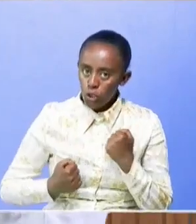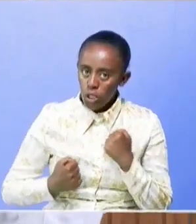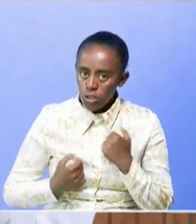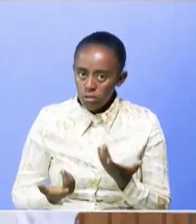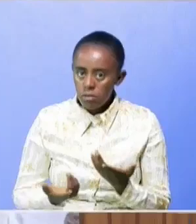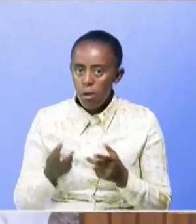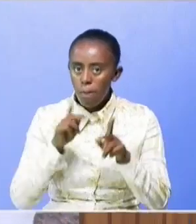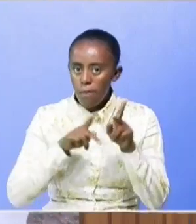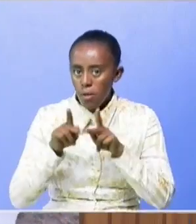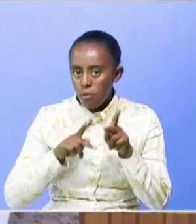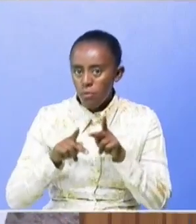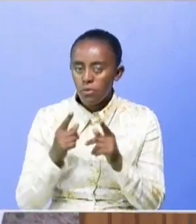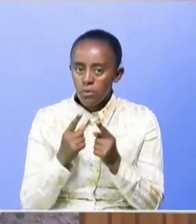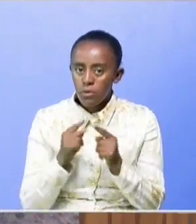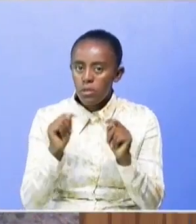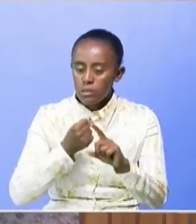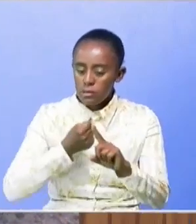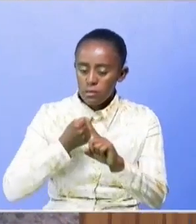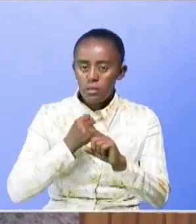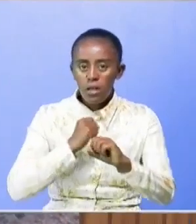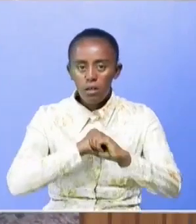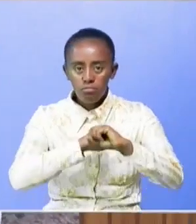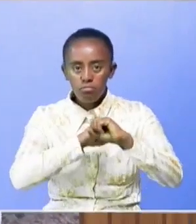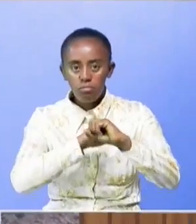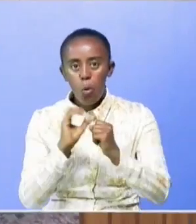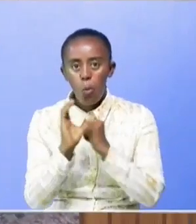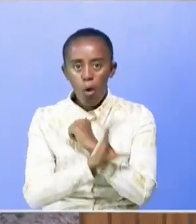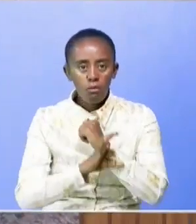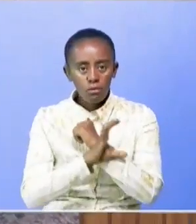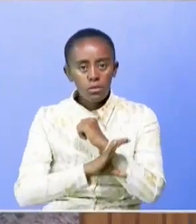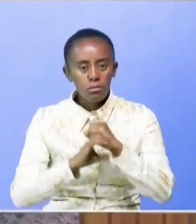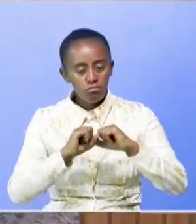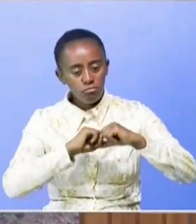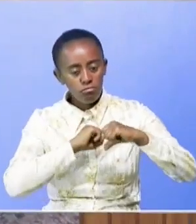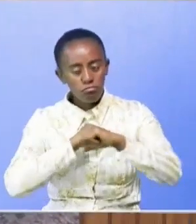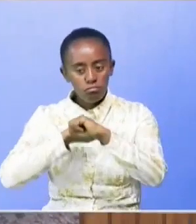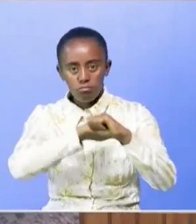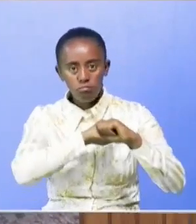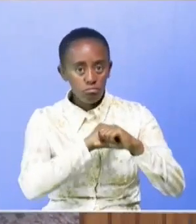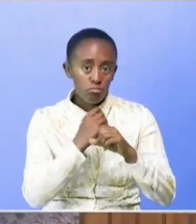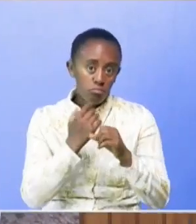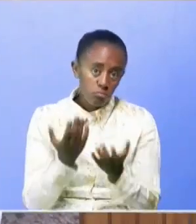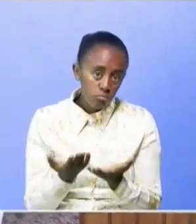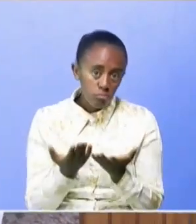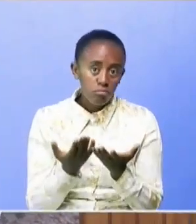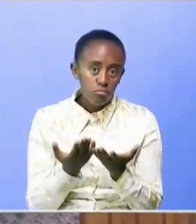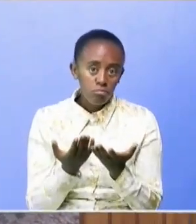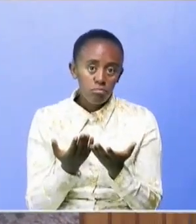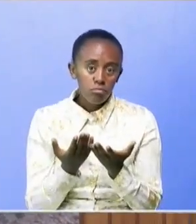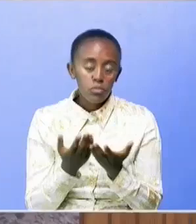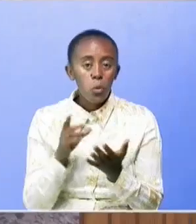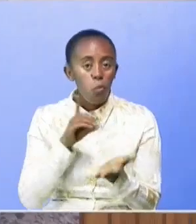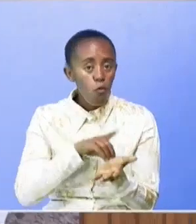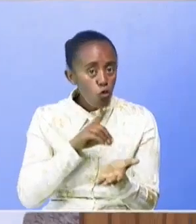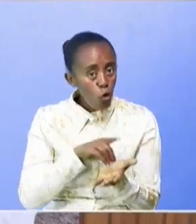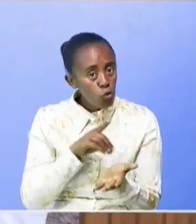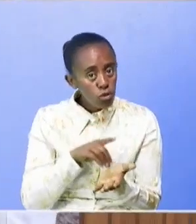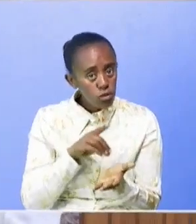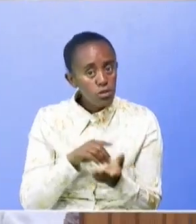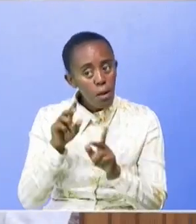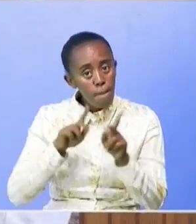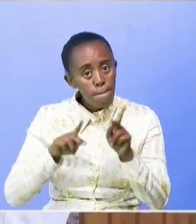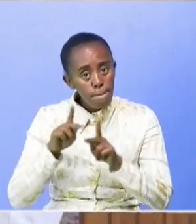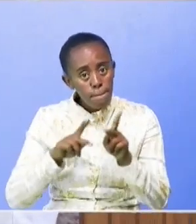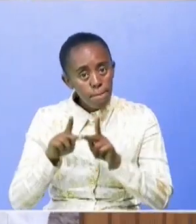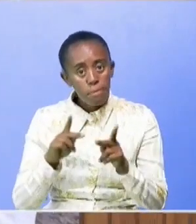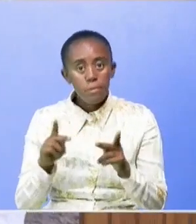people who try to defend our country. It could also be used for doctors, people